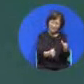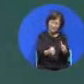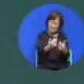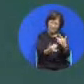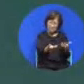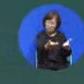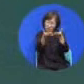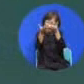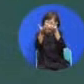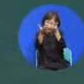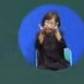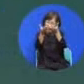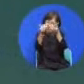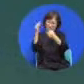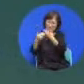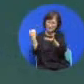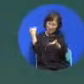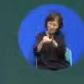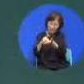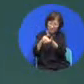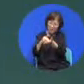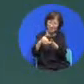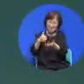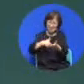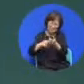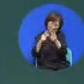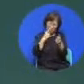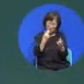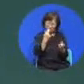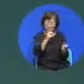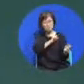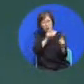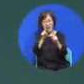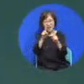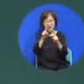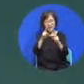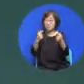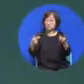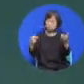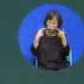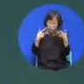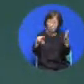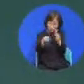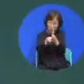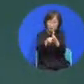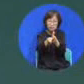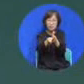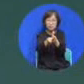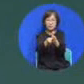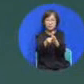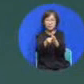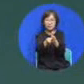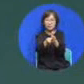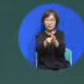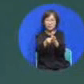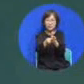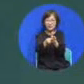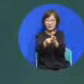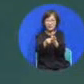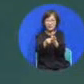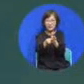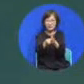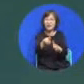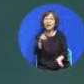in the word of God which is inspired by the spirit of God testifies to us that moment Abraham believed that when he offers his own son God